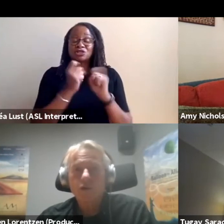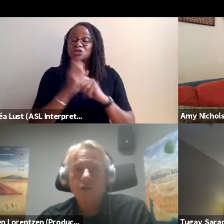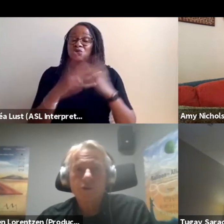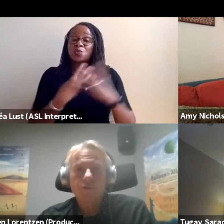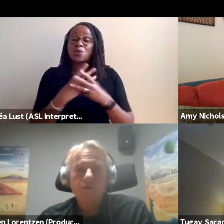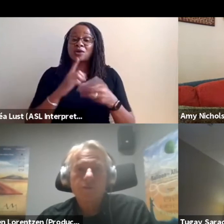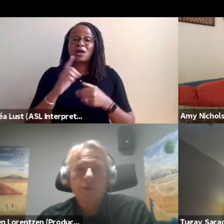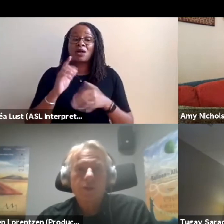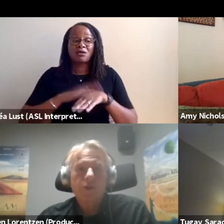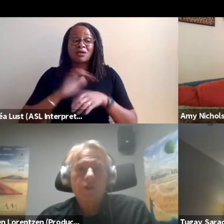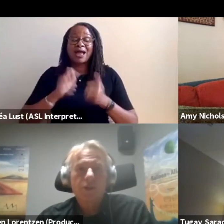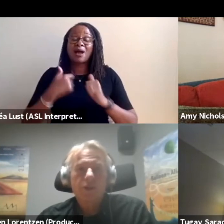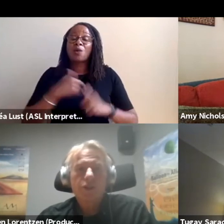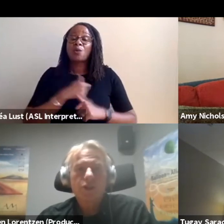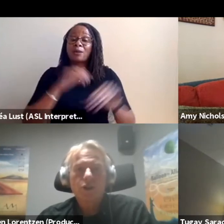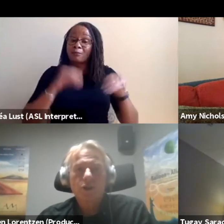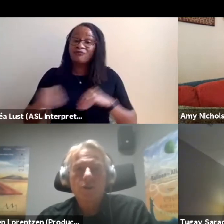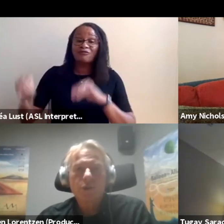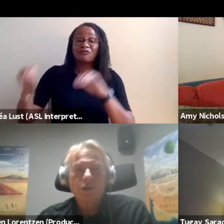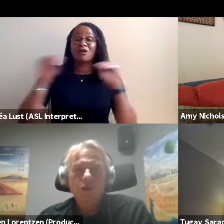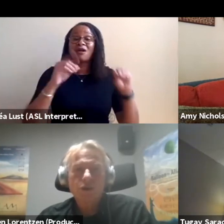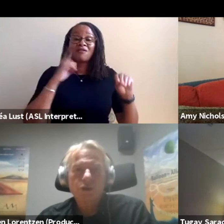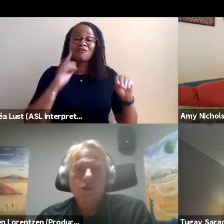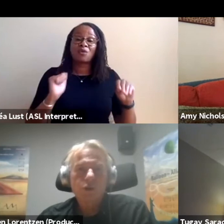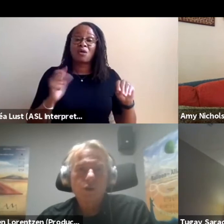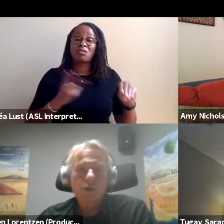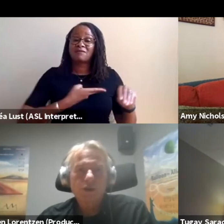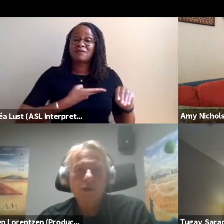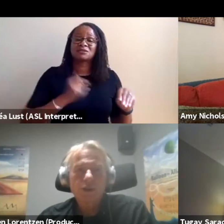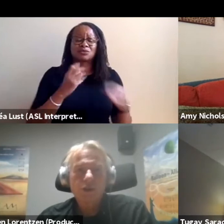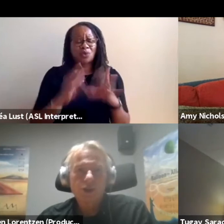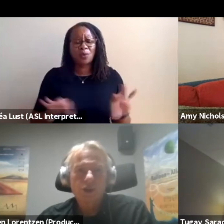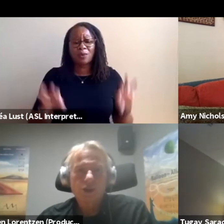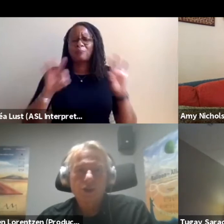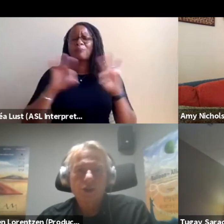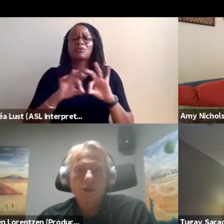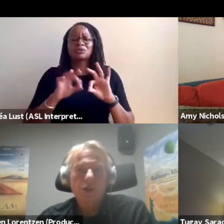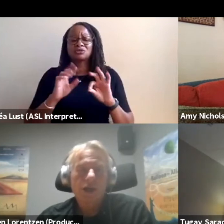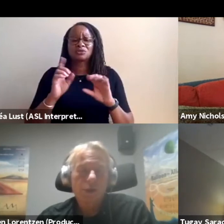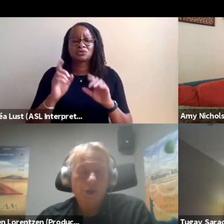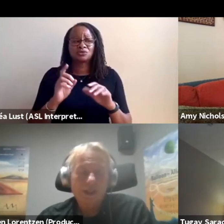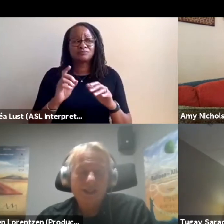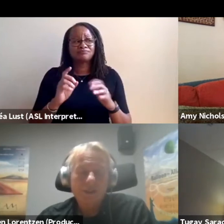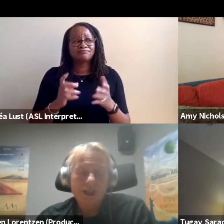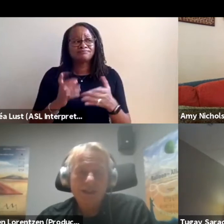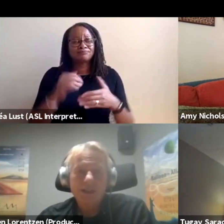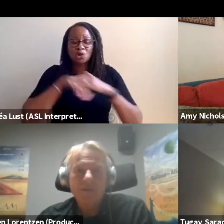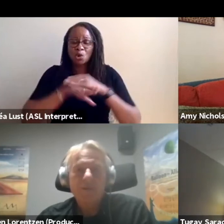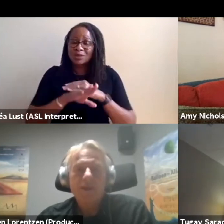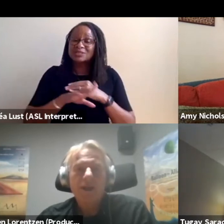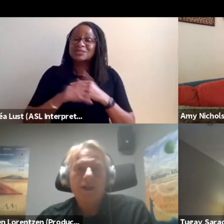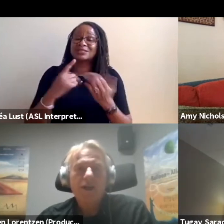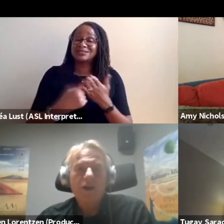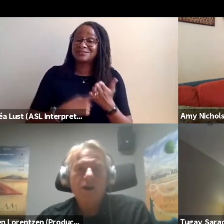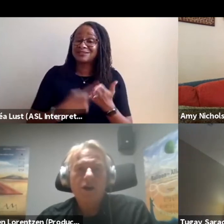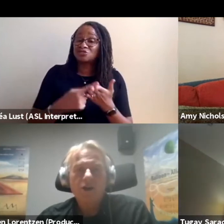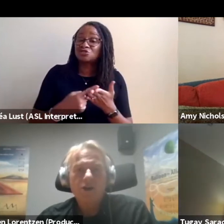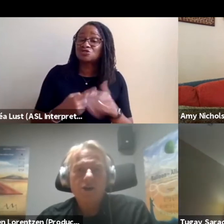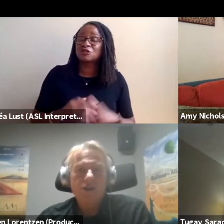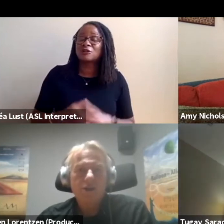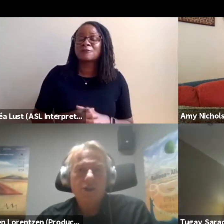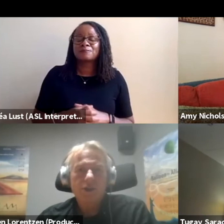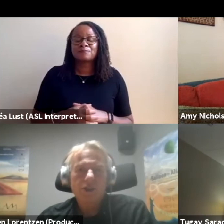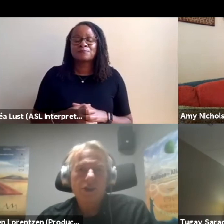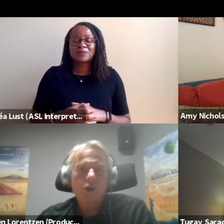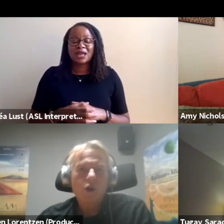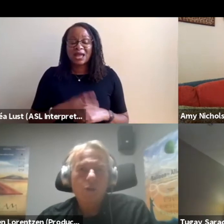all of us. So it's so important to go into these questions or this debate and ask